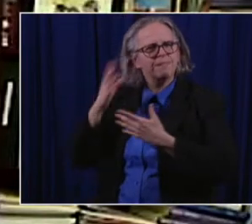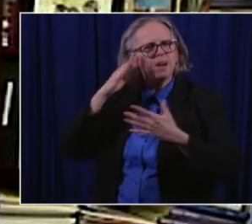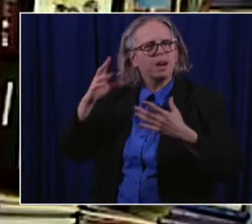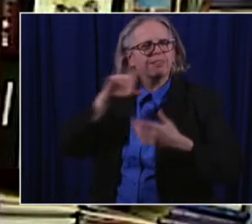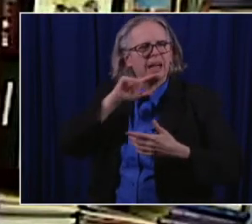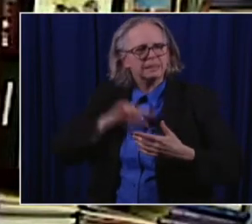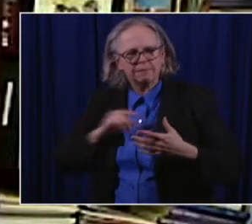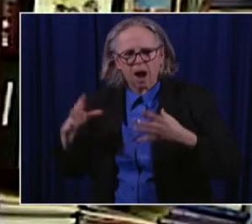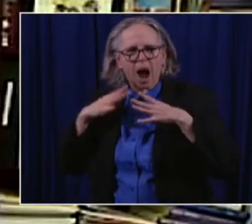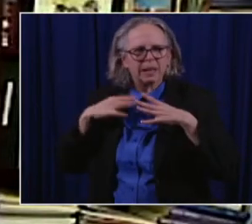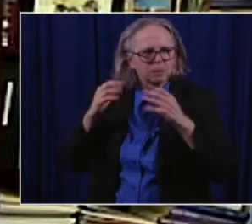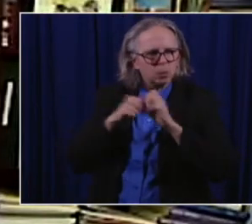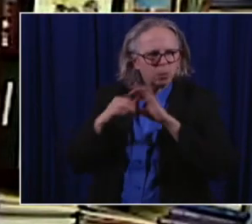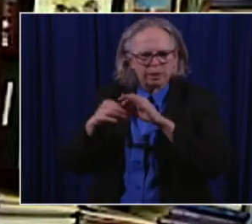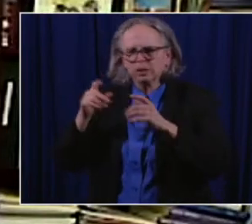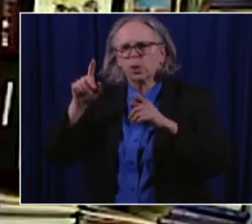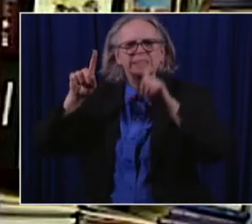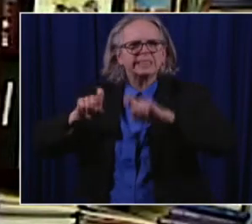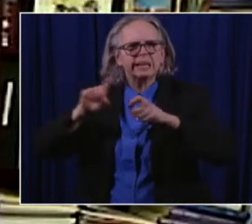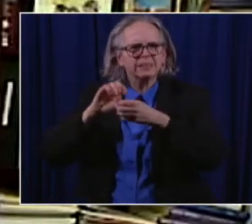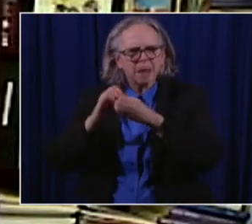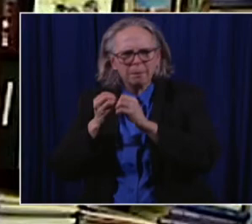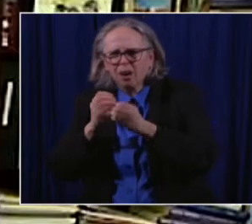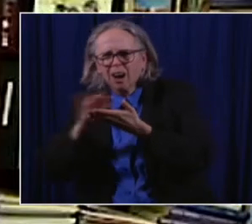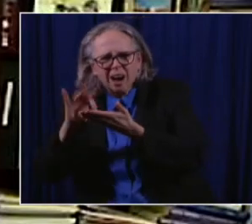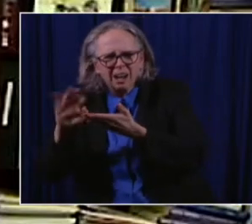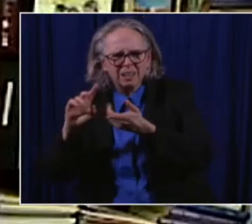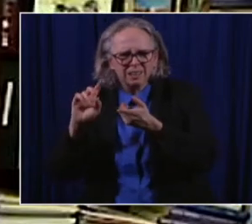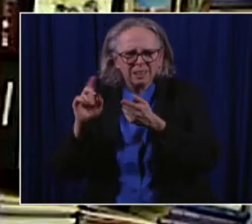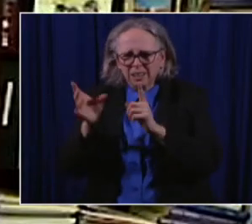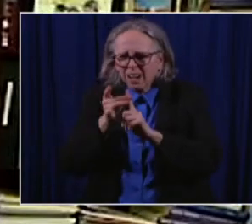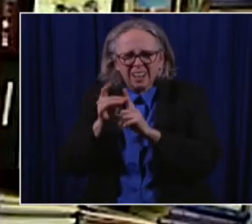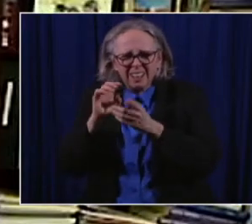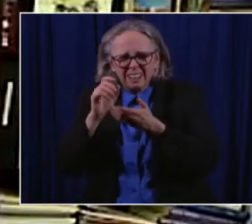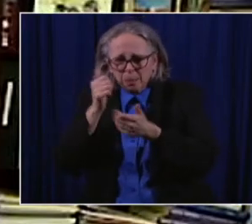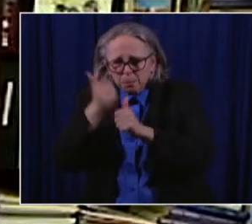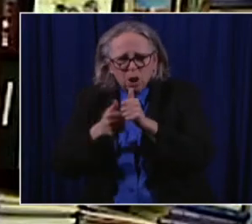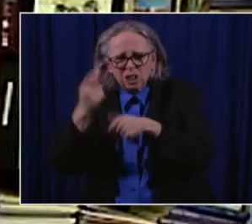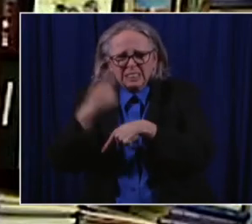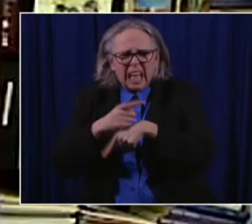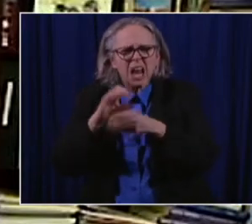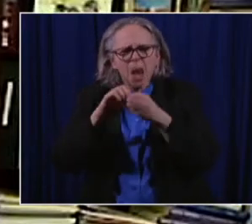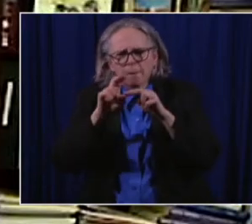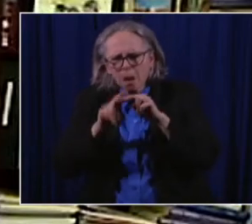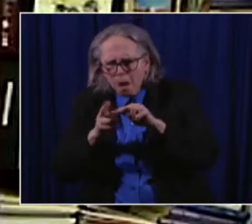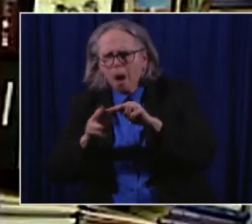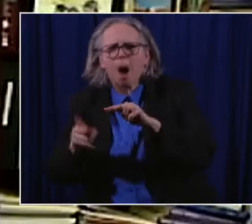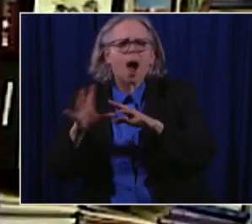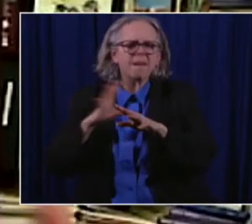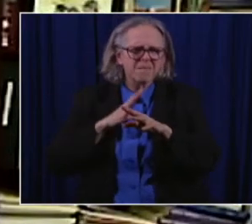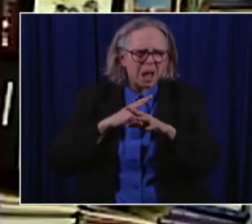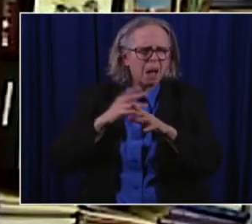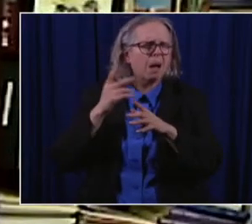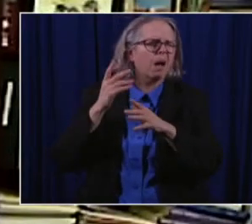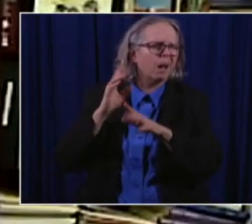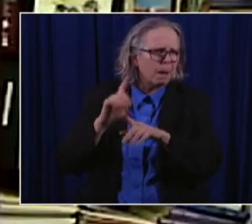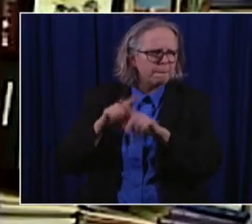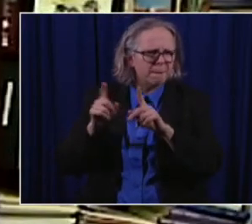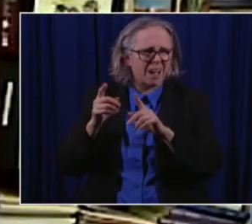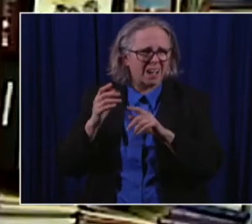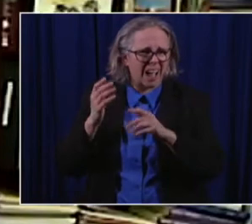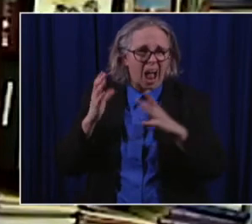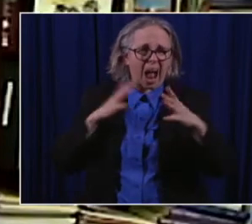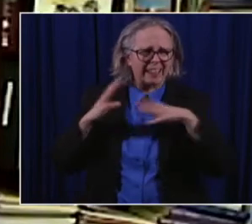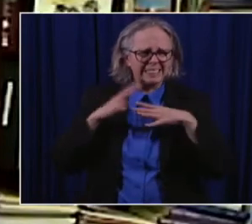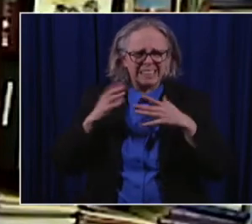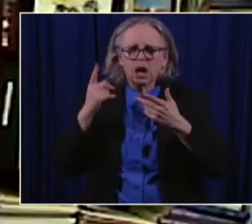per day look a little down over the last couple of days. But I think that's more a feature of a number of the testing sites were